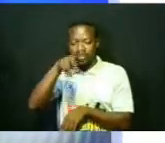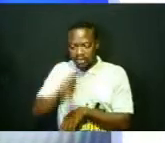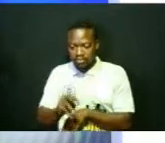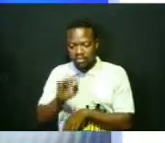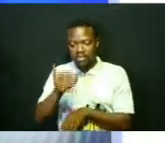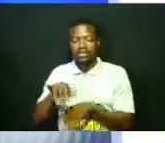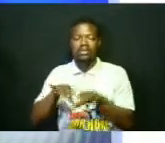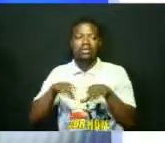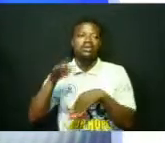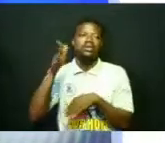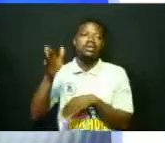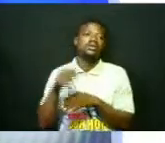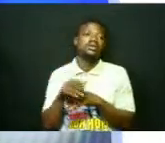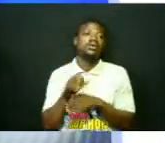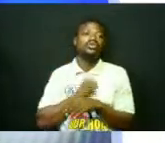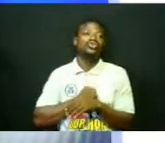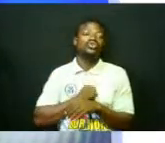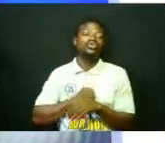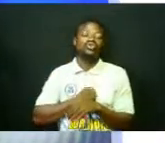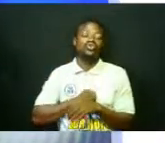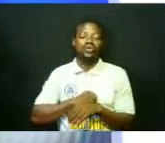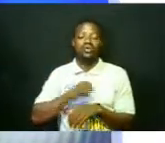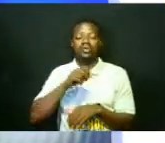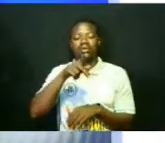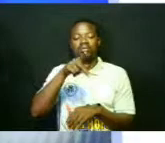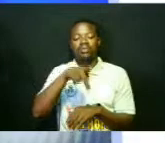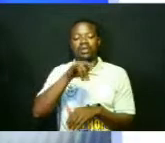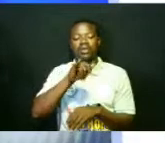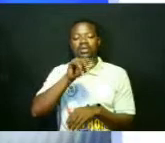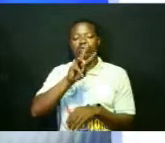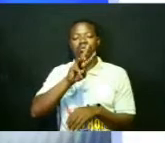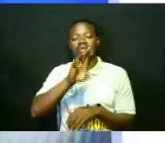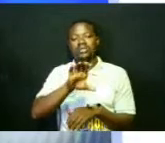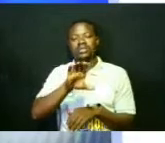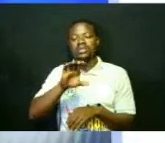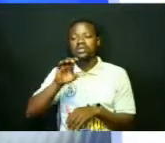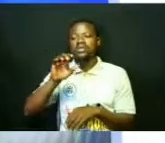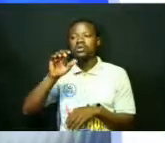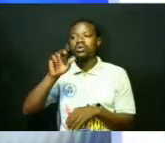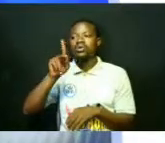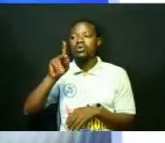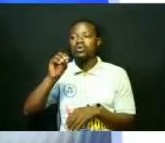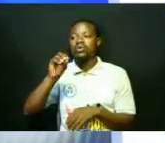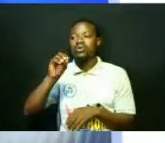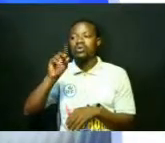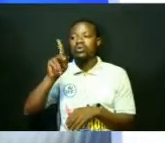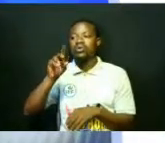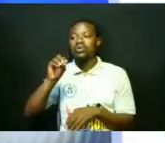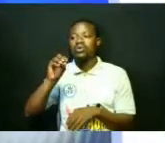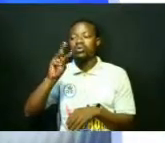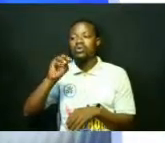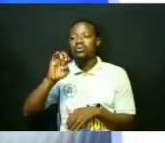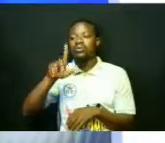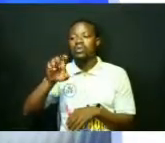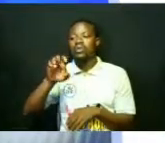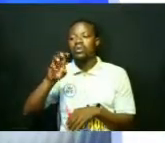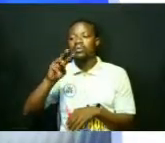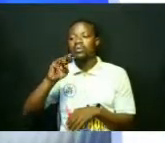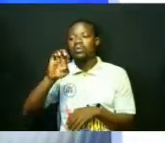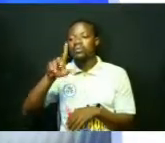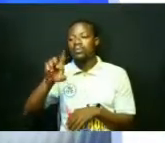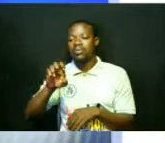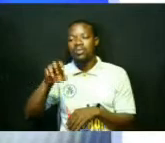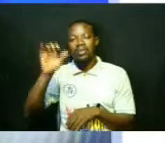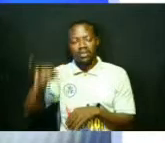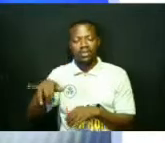to some of this, Kokomlemle, PIWC, ATTC, Kokomlemle. So if you want to enjoy what they